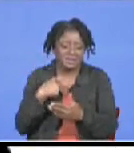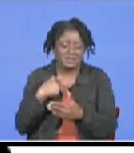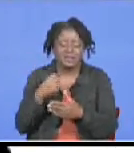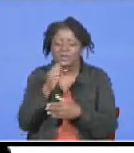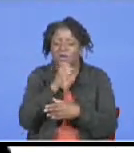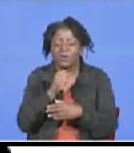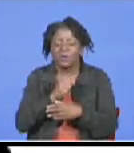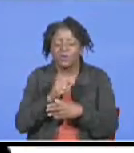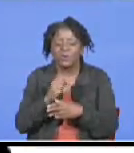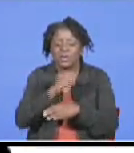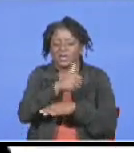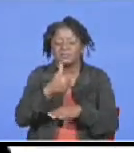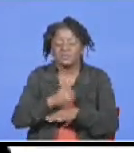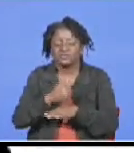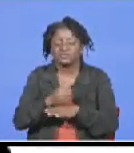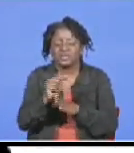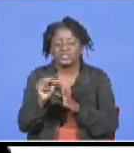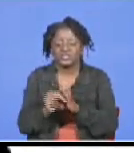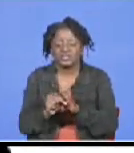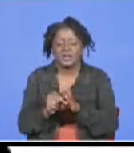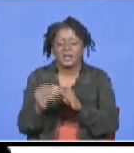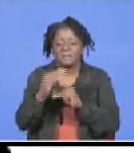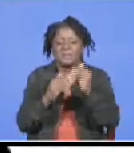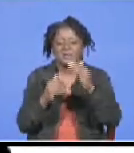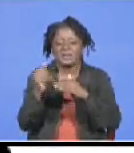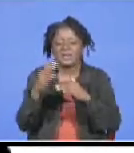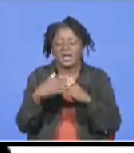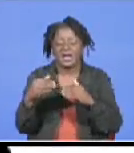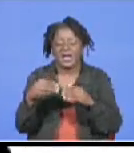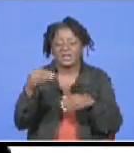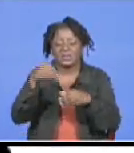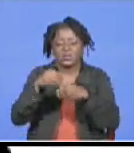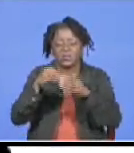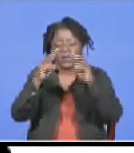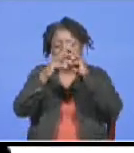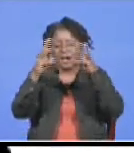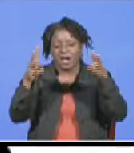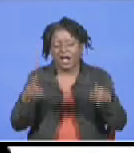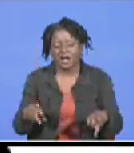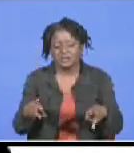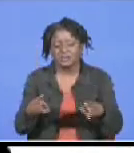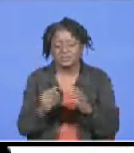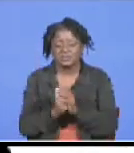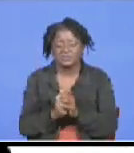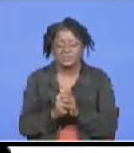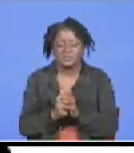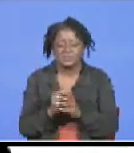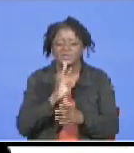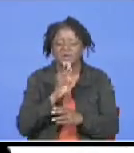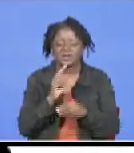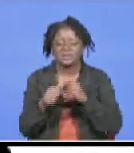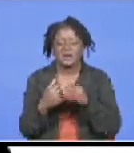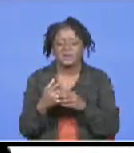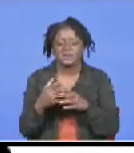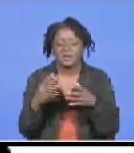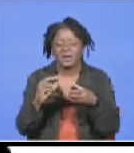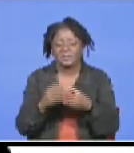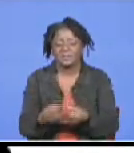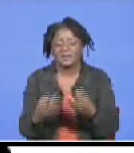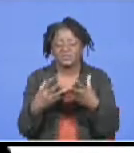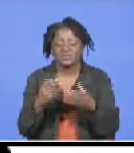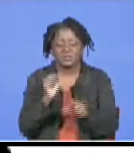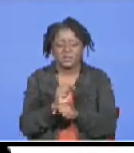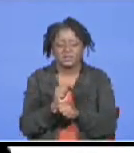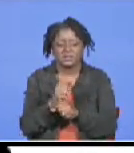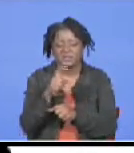administration building and warehouse. We spoke to Ministry of Works engineer Richard Bruno about the scope of works. The warehouse has to